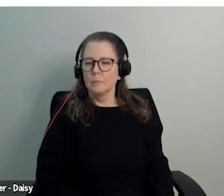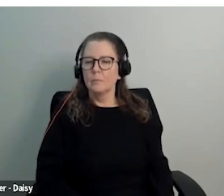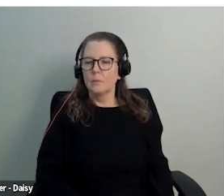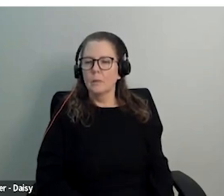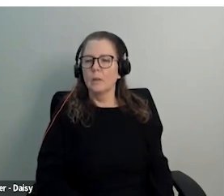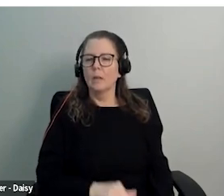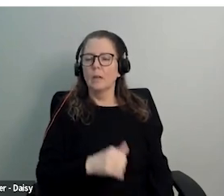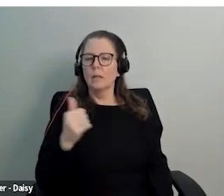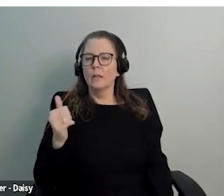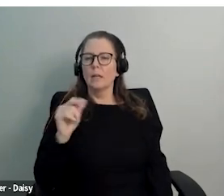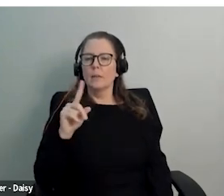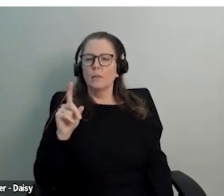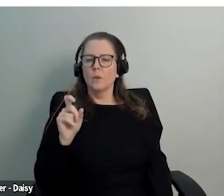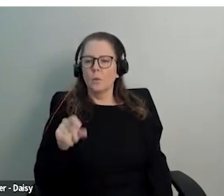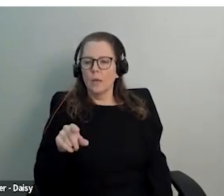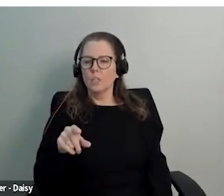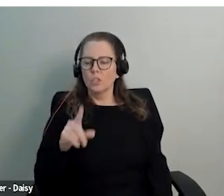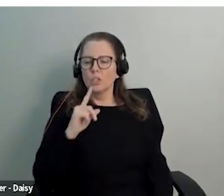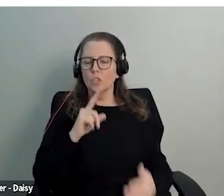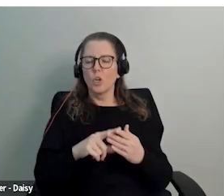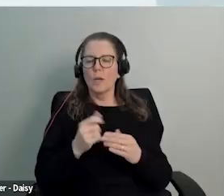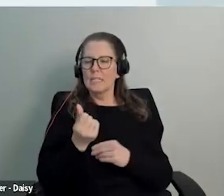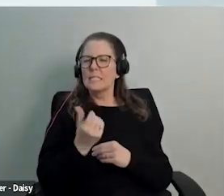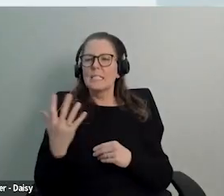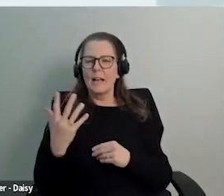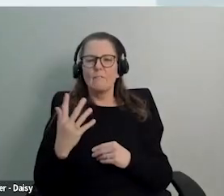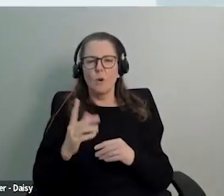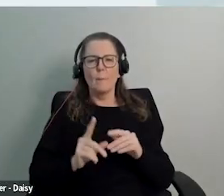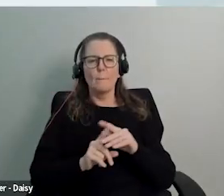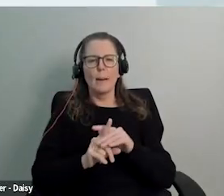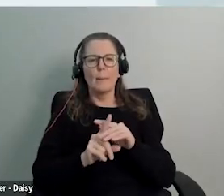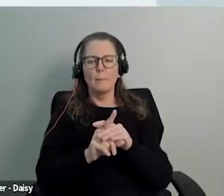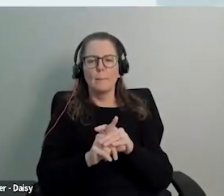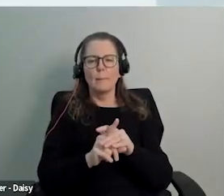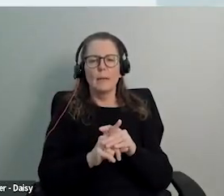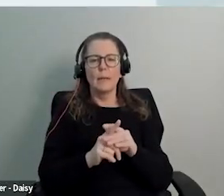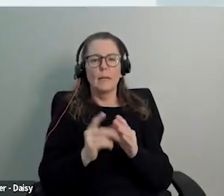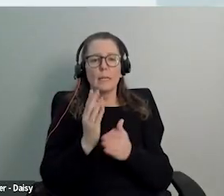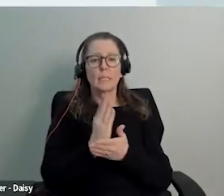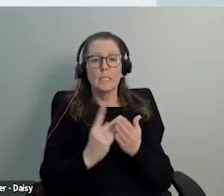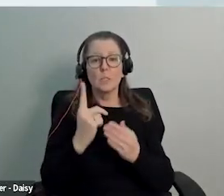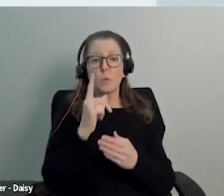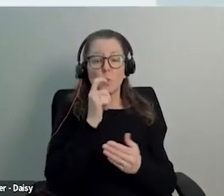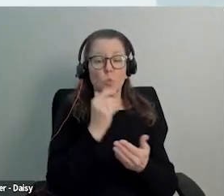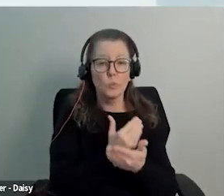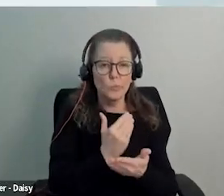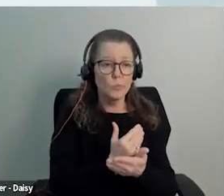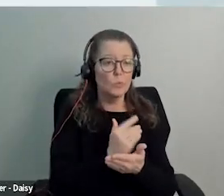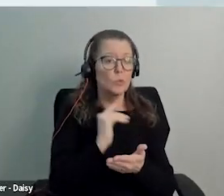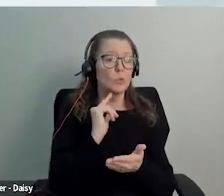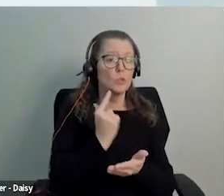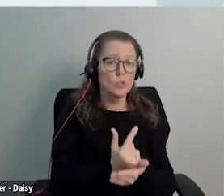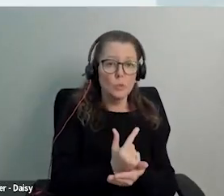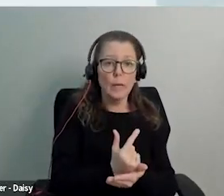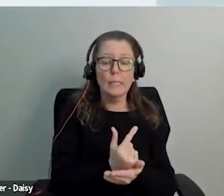that's come up for several of the presenters has been for someone newly graduating or in school looking to